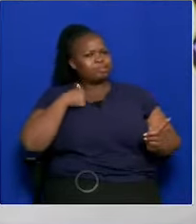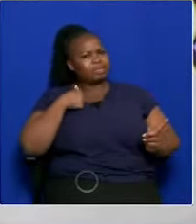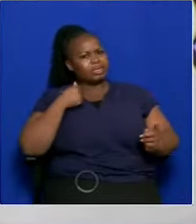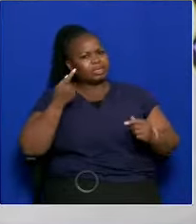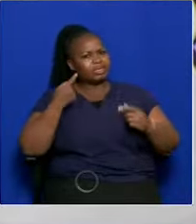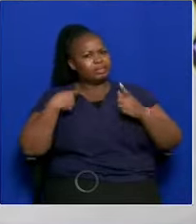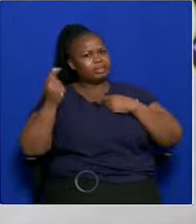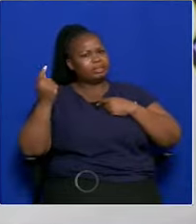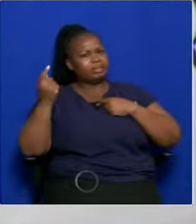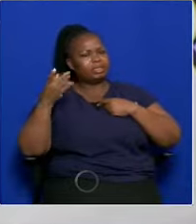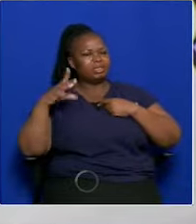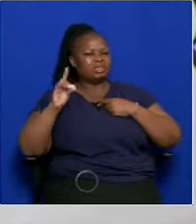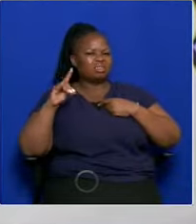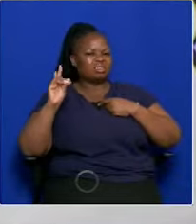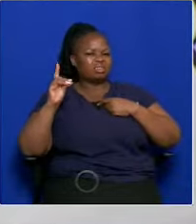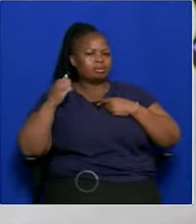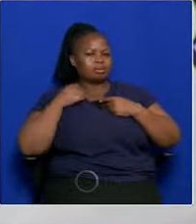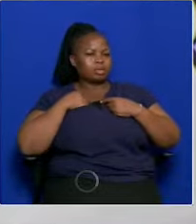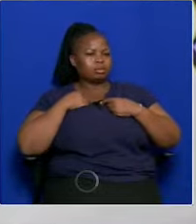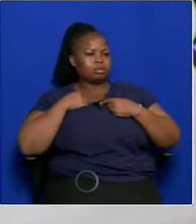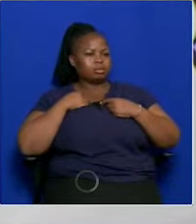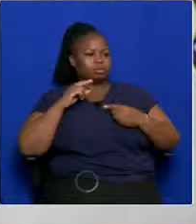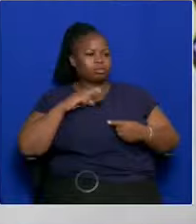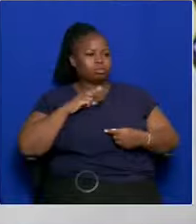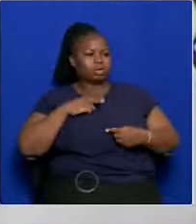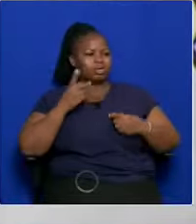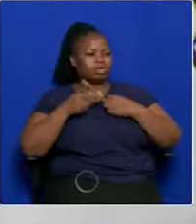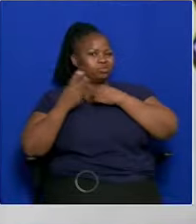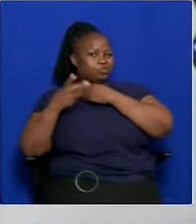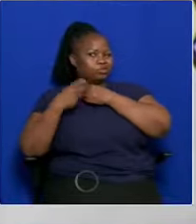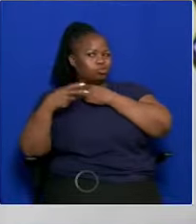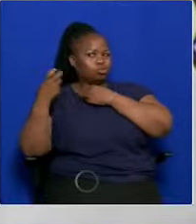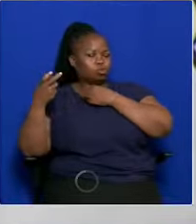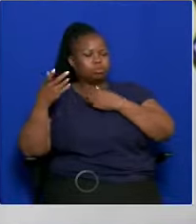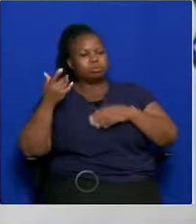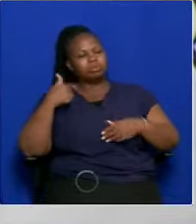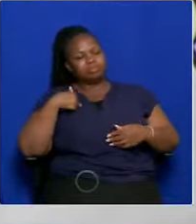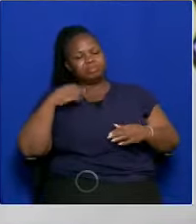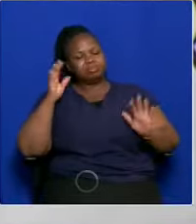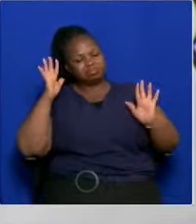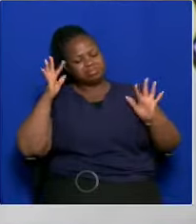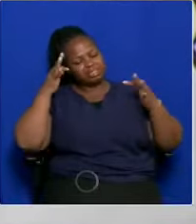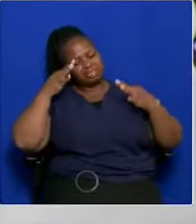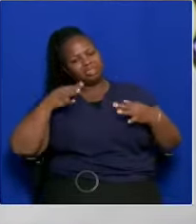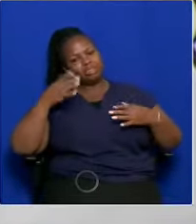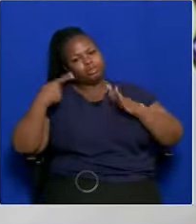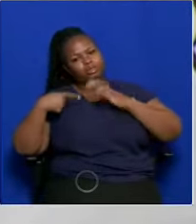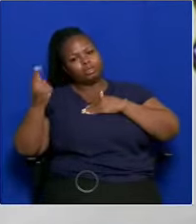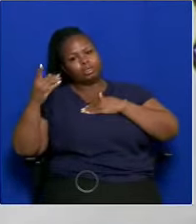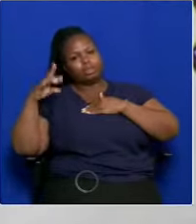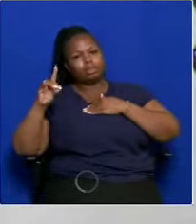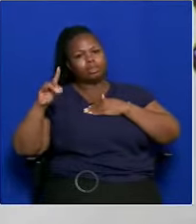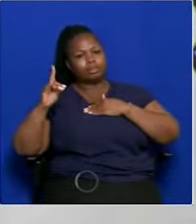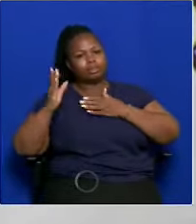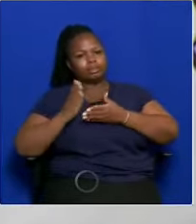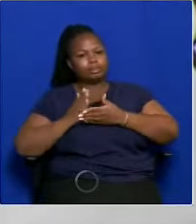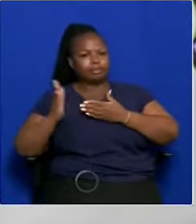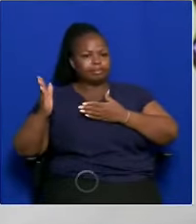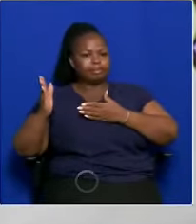because now and then they get stolen. And then I said, no, let me now